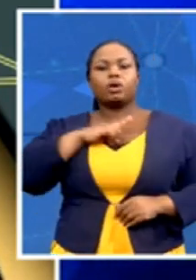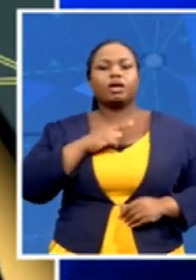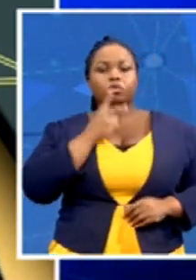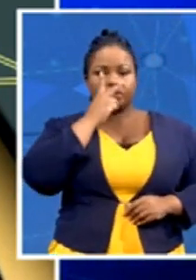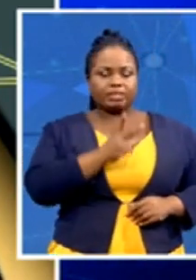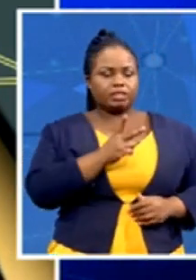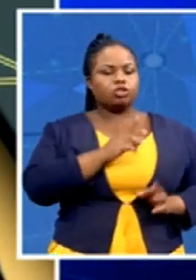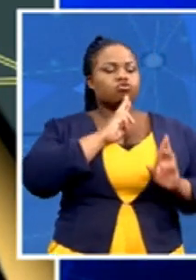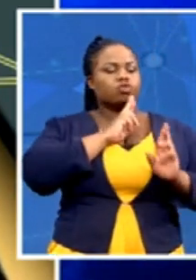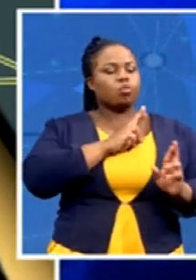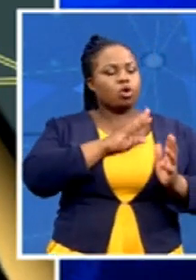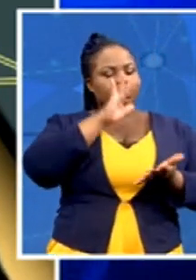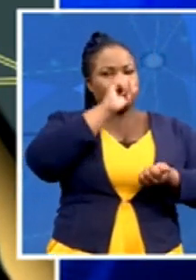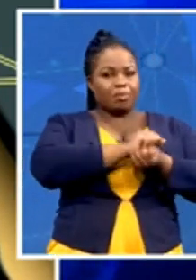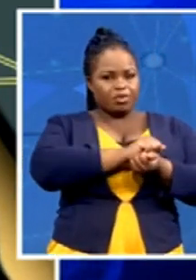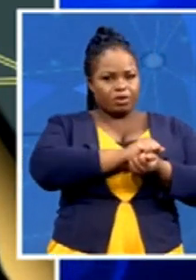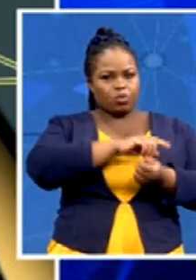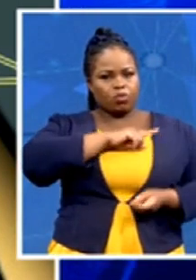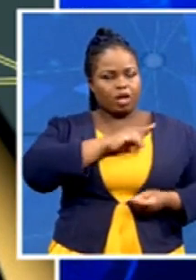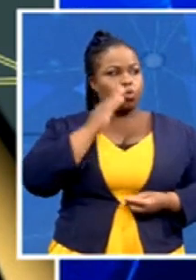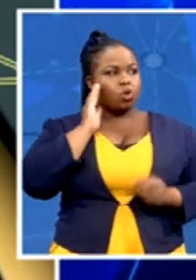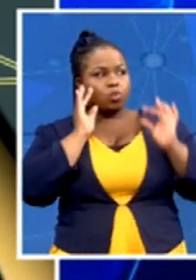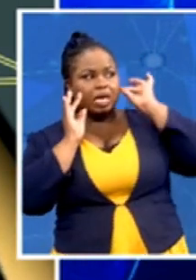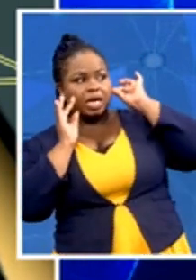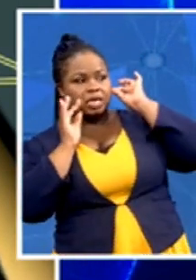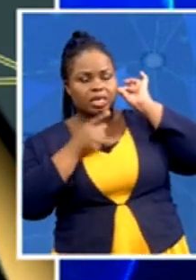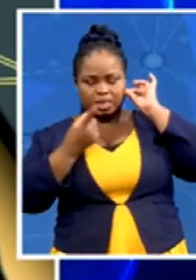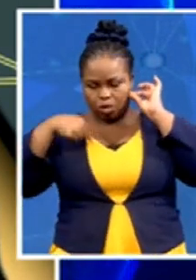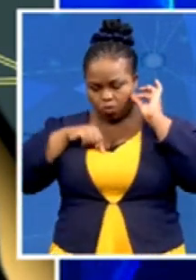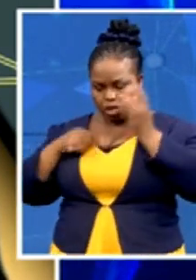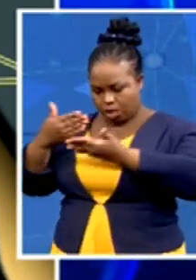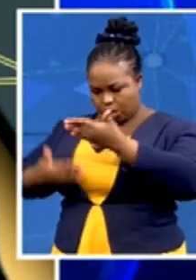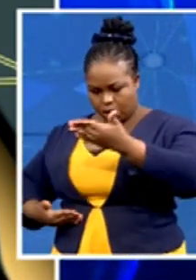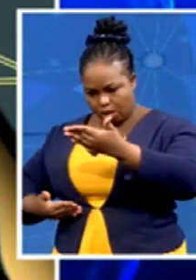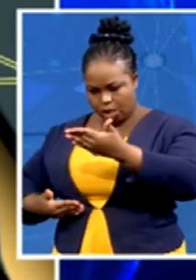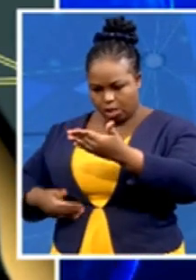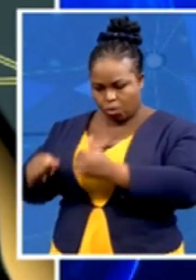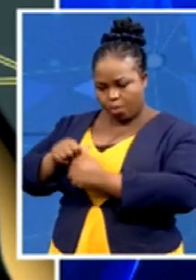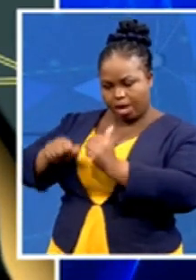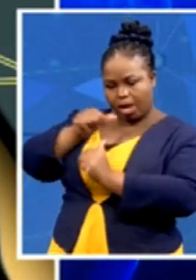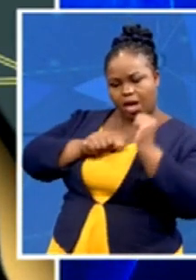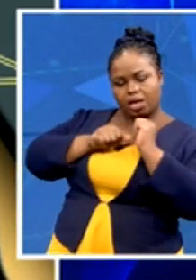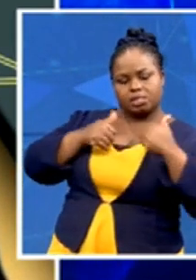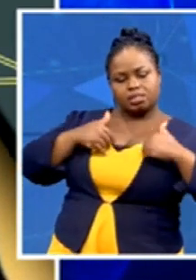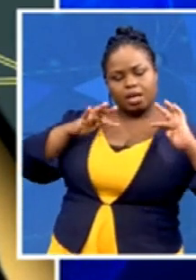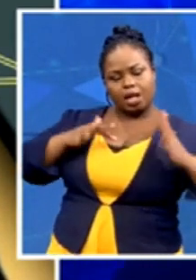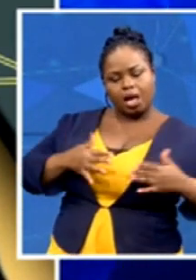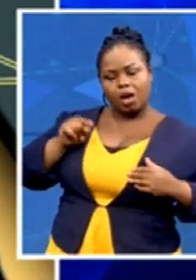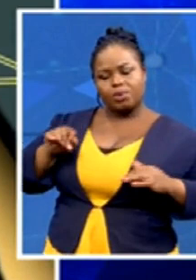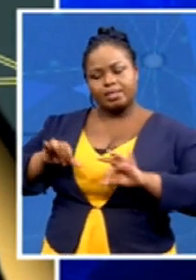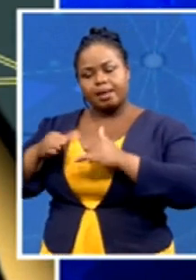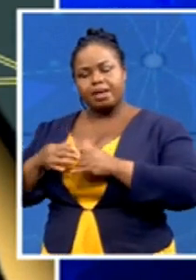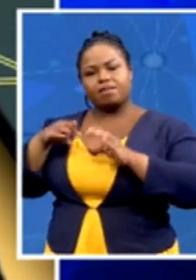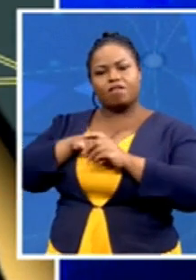way, we had to go back and look at it, where it started, how this company got to get involved. That is why we had, even though it was outside